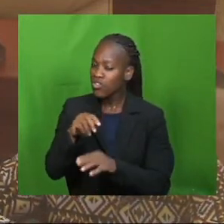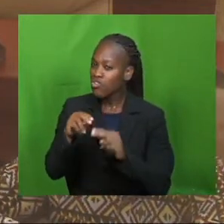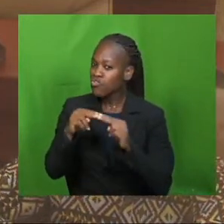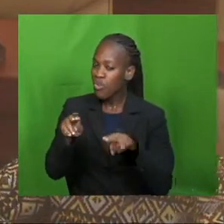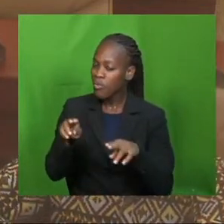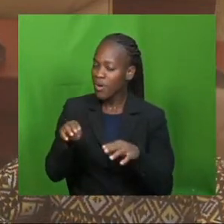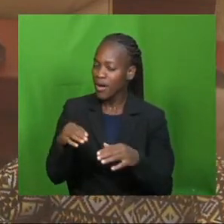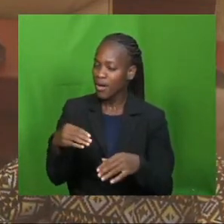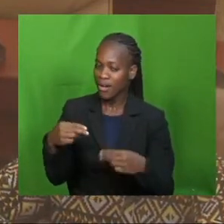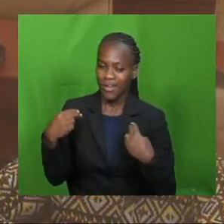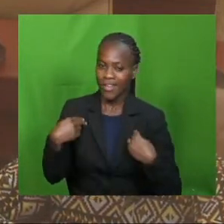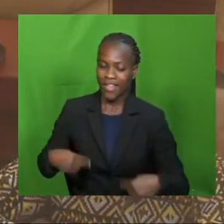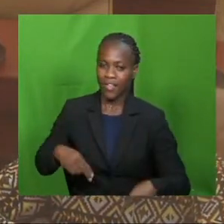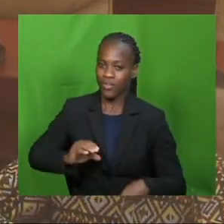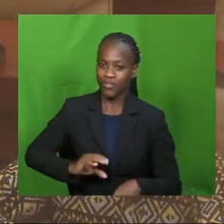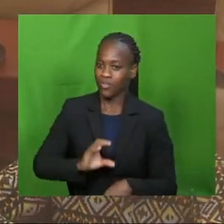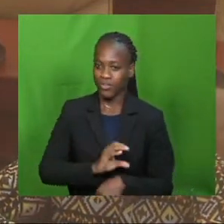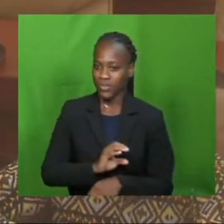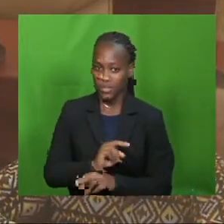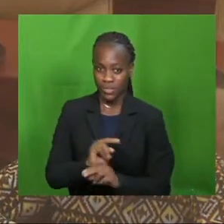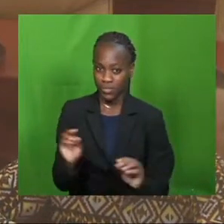committee, as in its true sense.